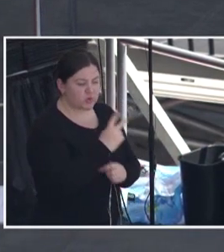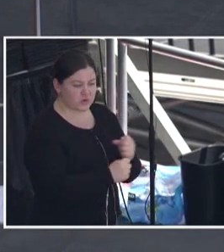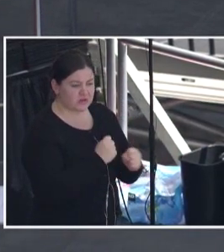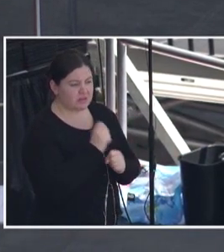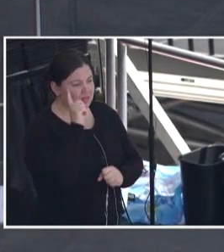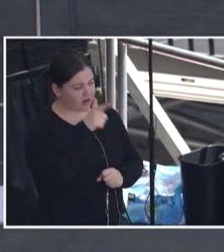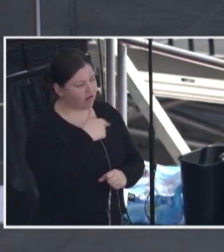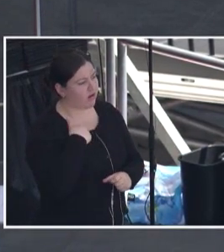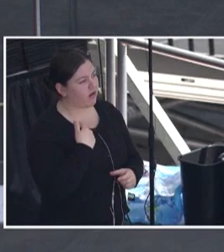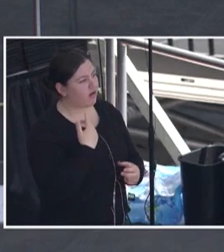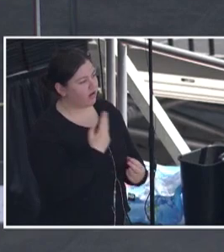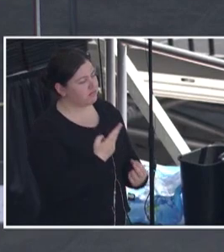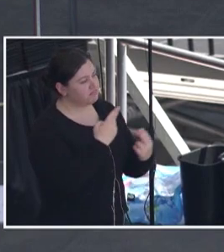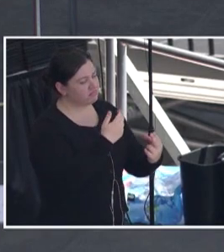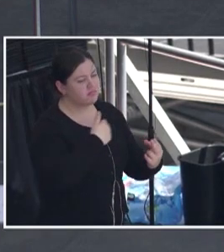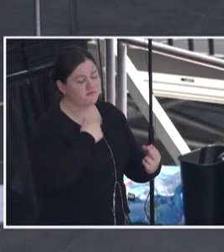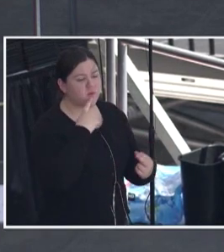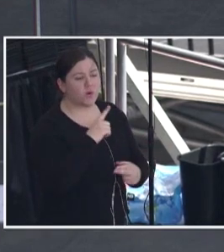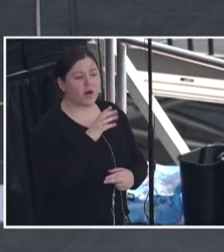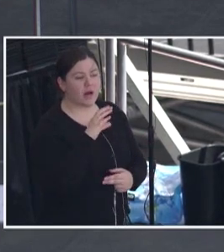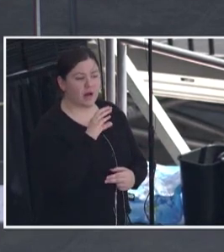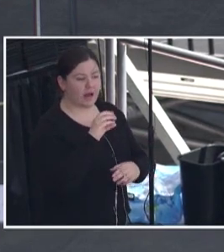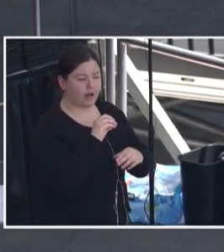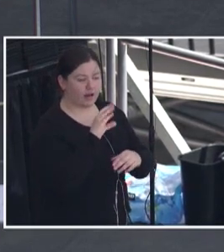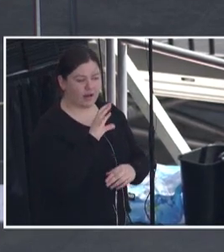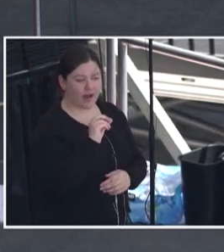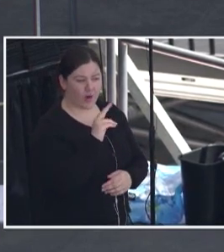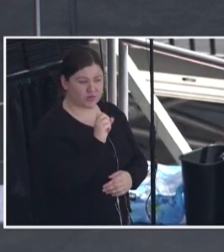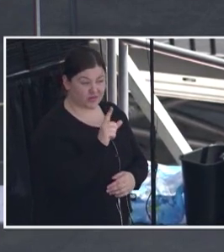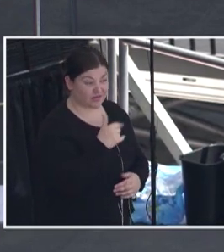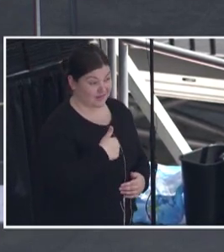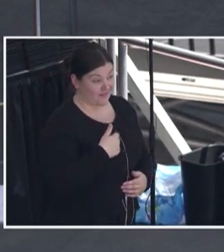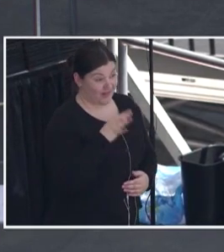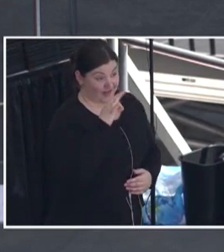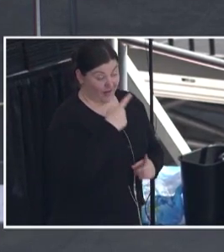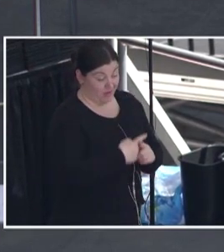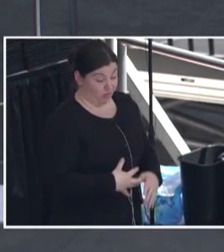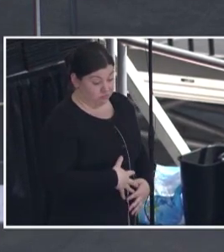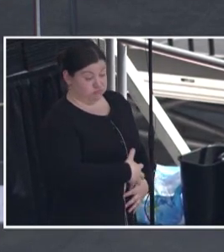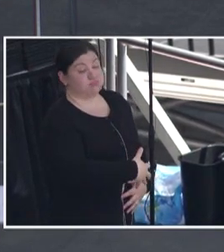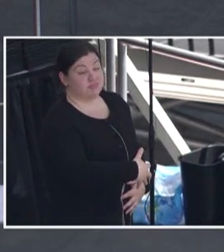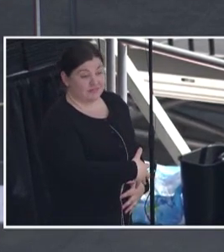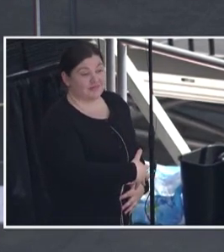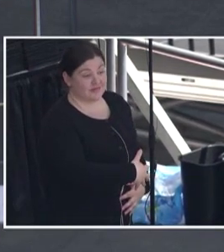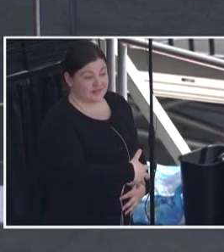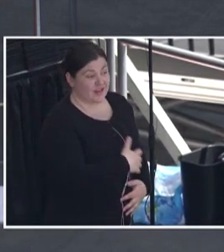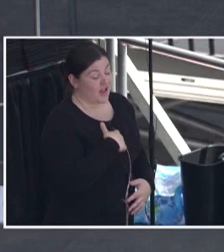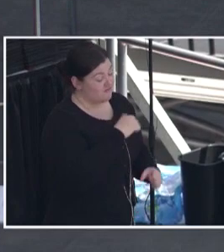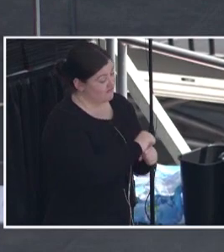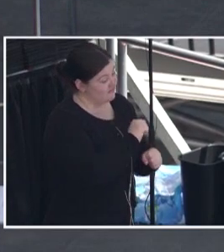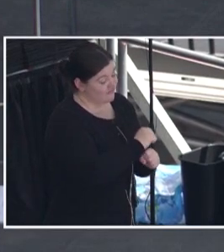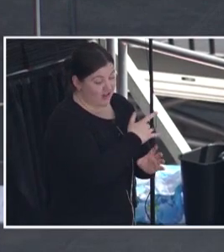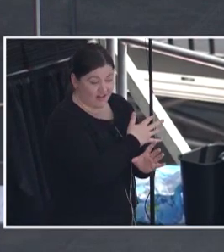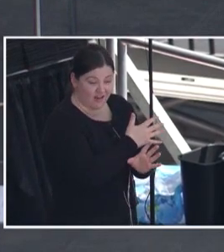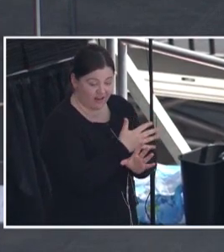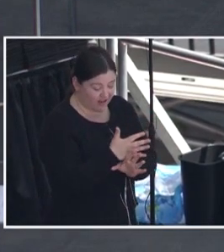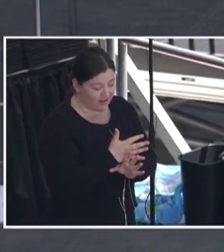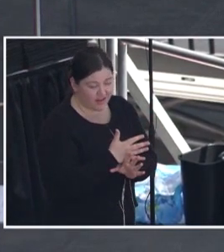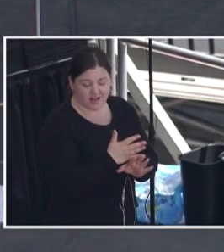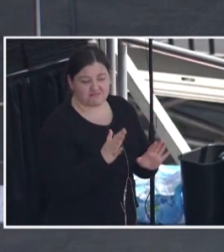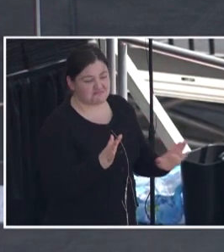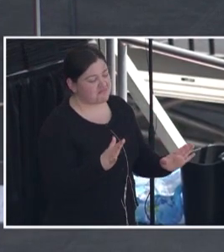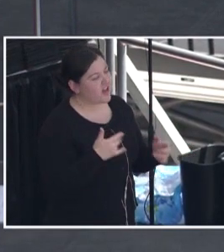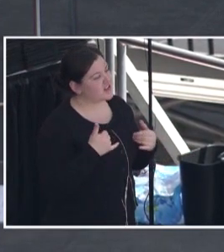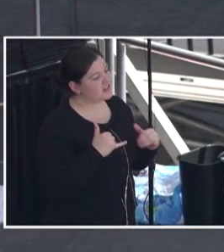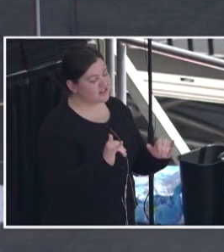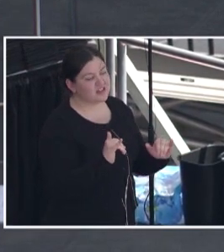even became acting mayor, 9 months pregnant, at the end of my term. I felt an